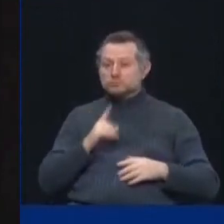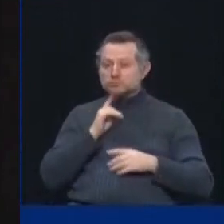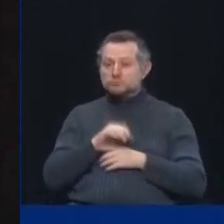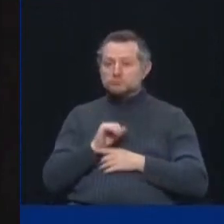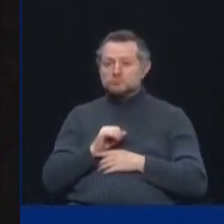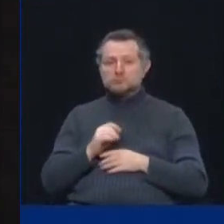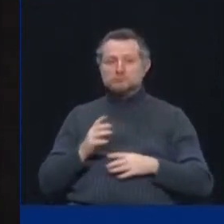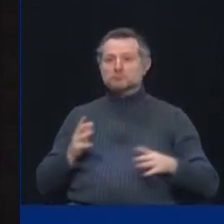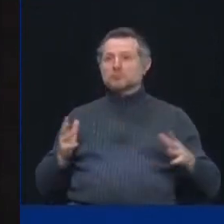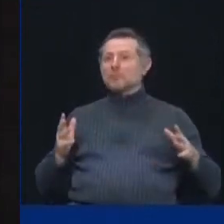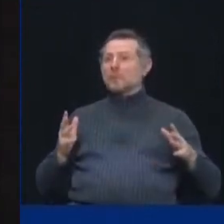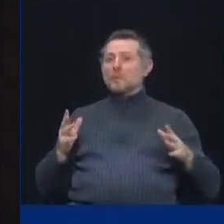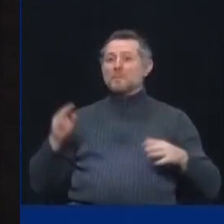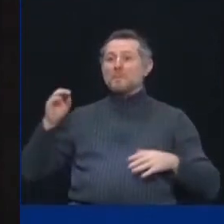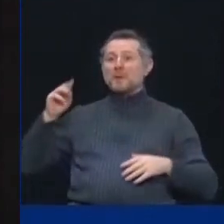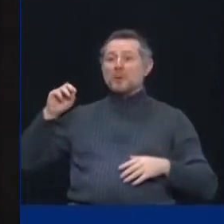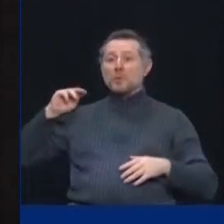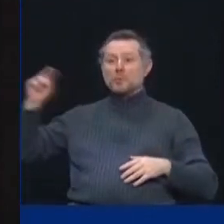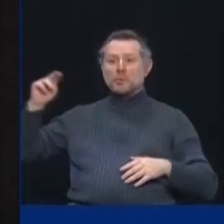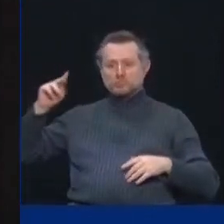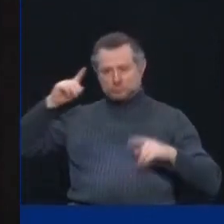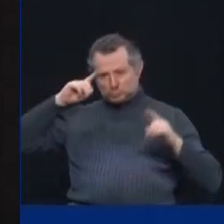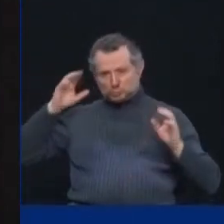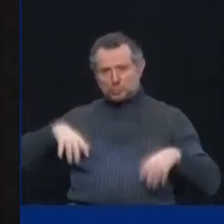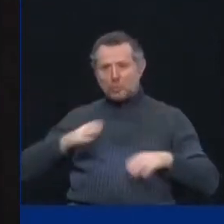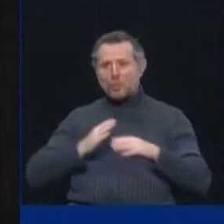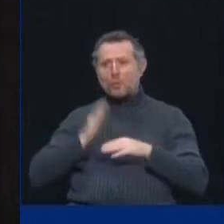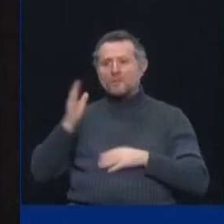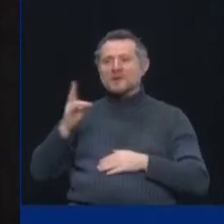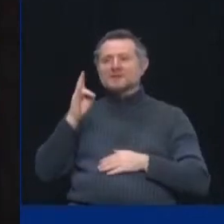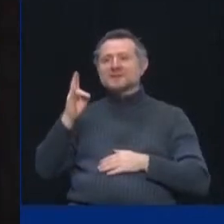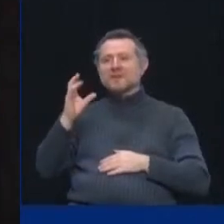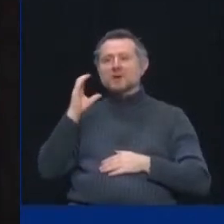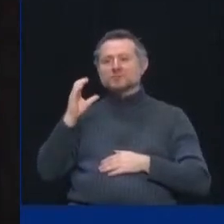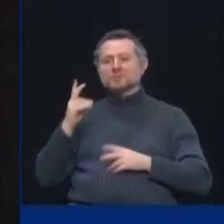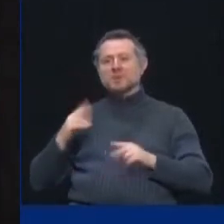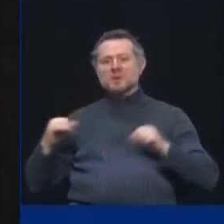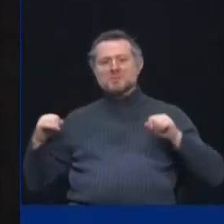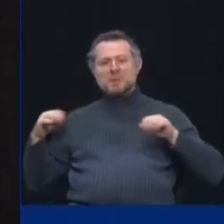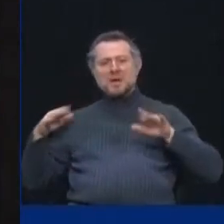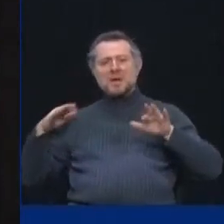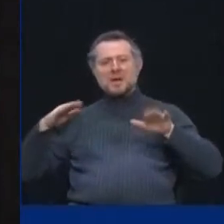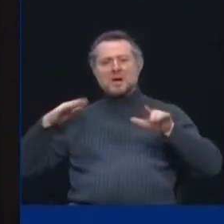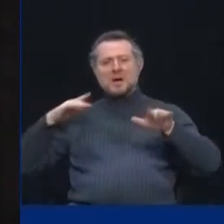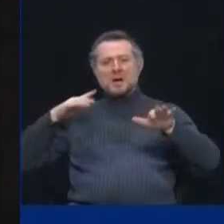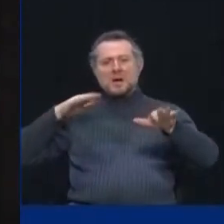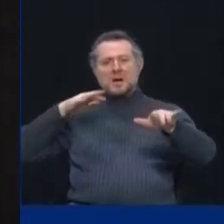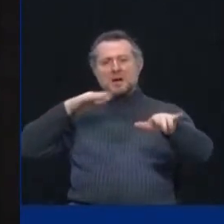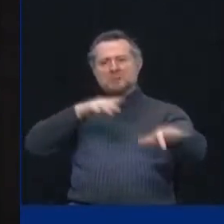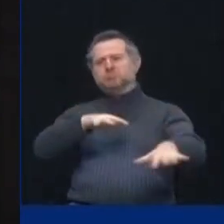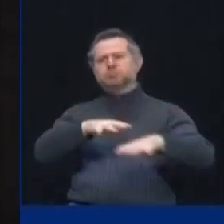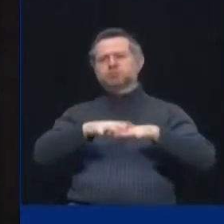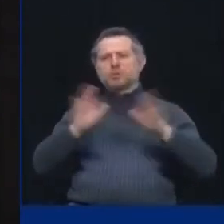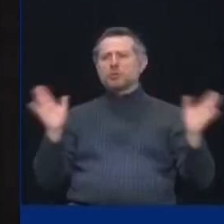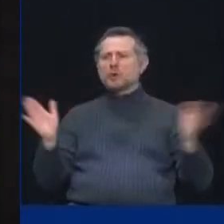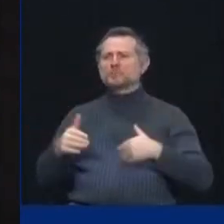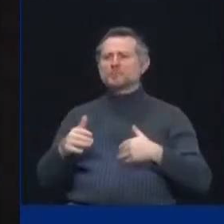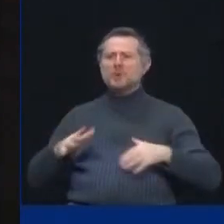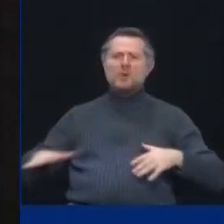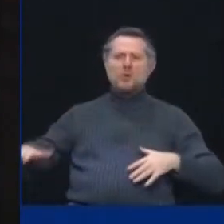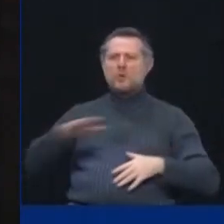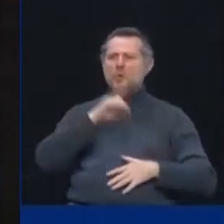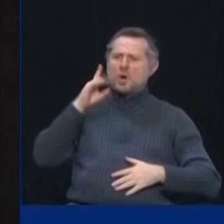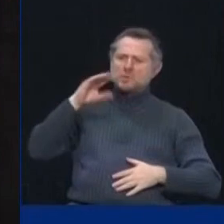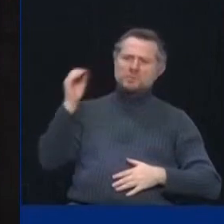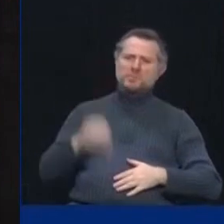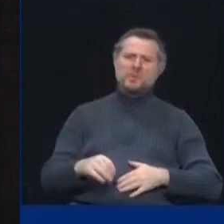mind when over 700 people in Co-op City filled the big ballroom here, all unanimously saying